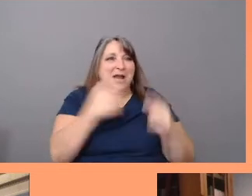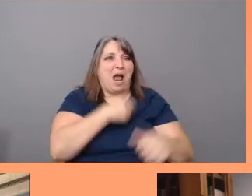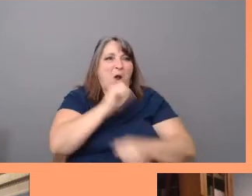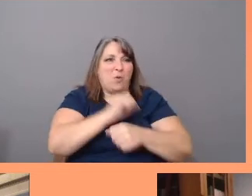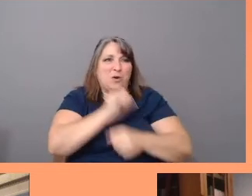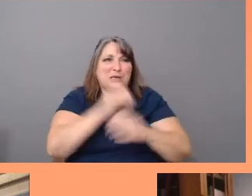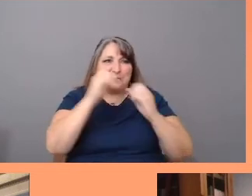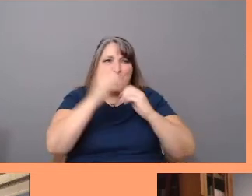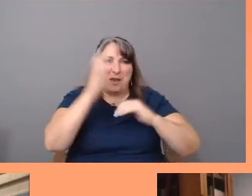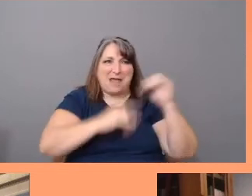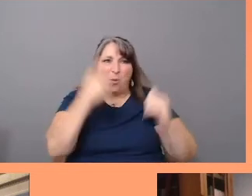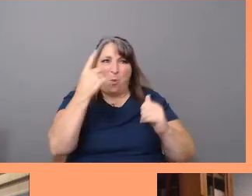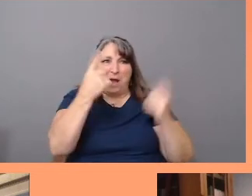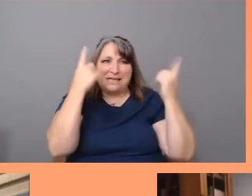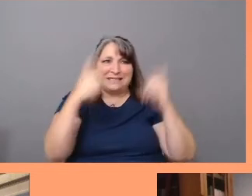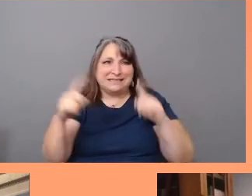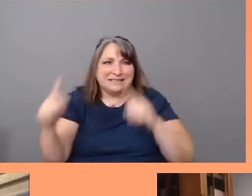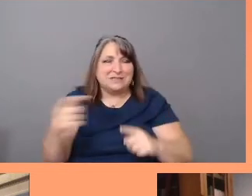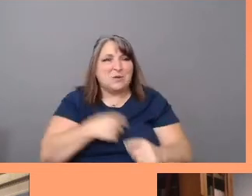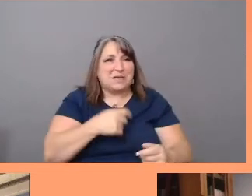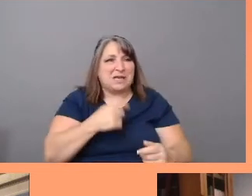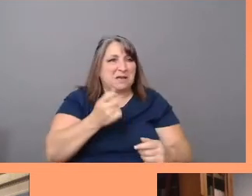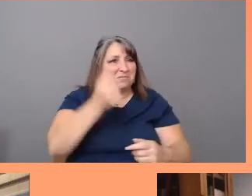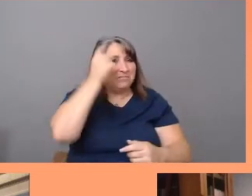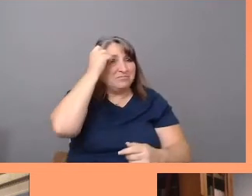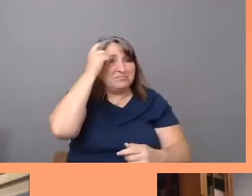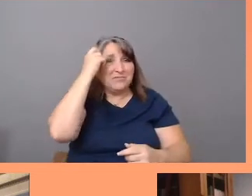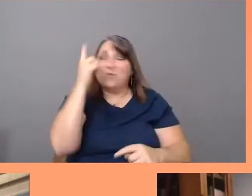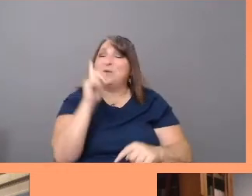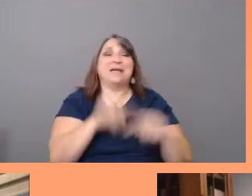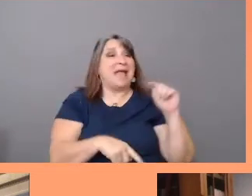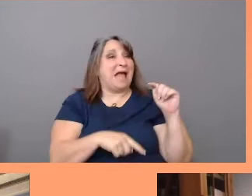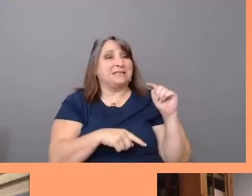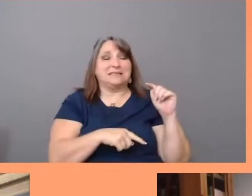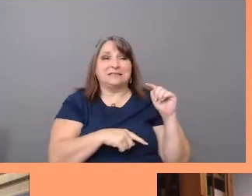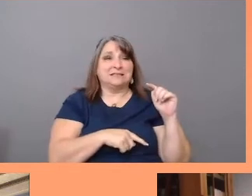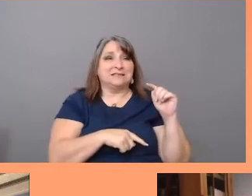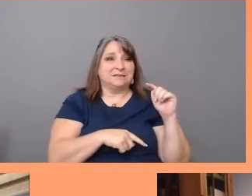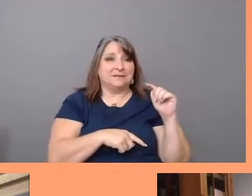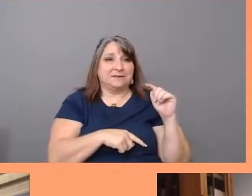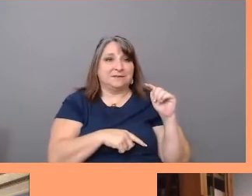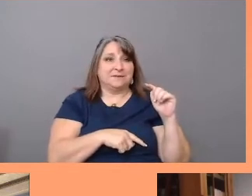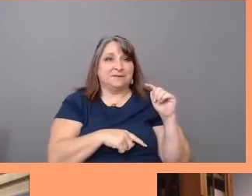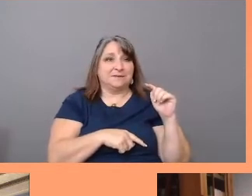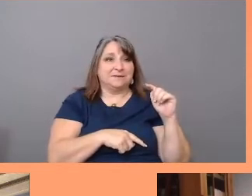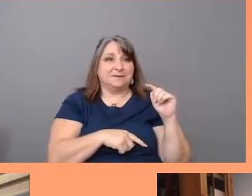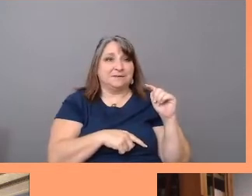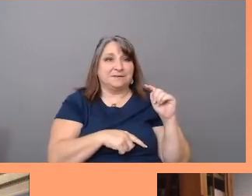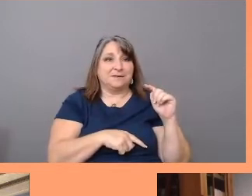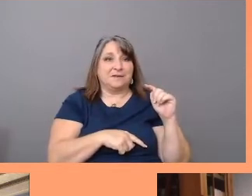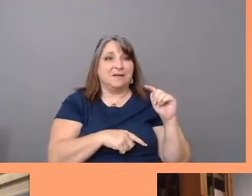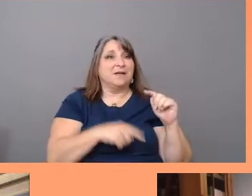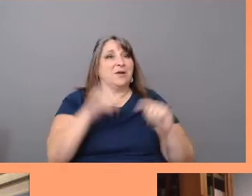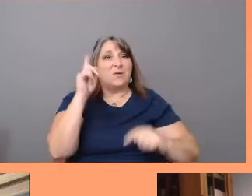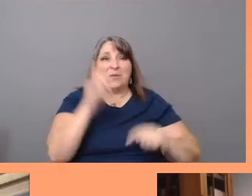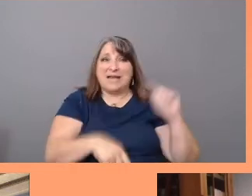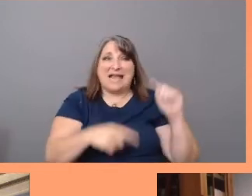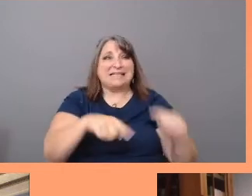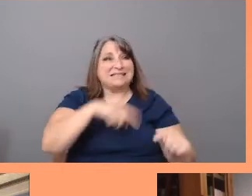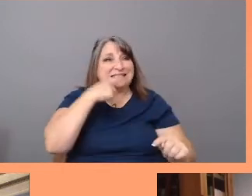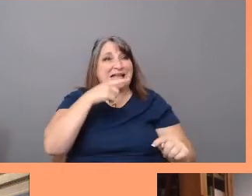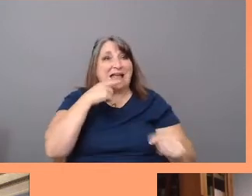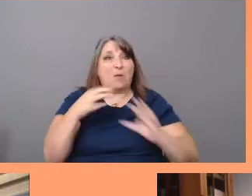We recognize that we just can't live up to this profess solidarity of racial